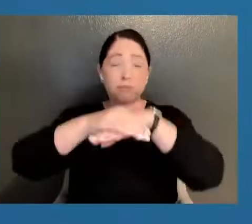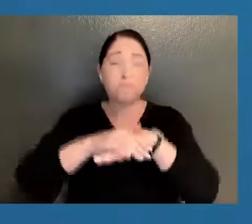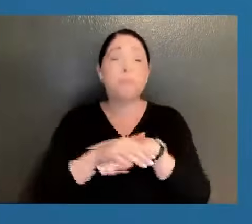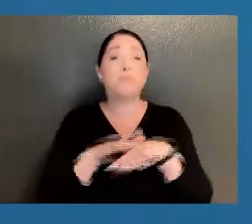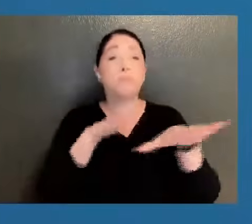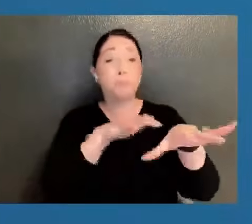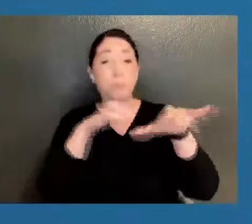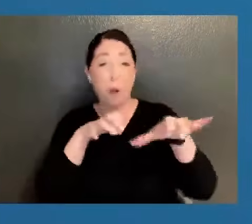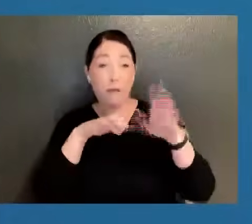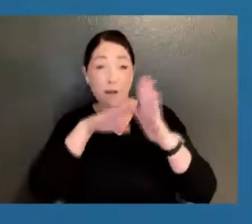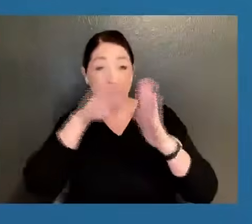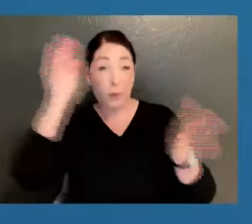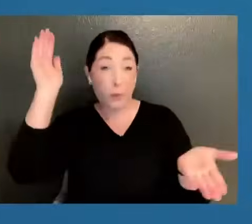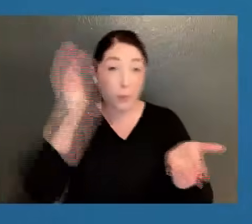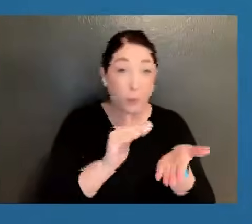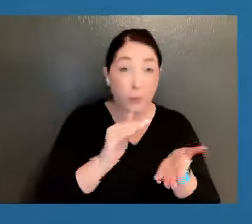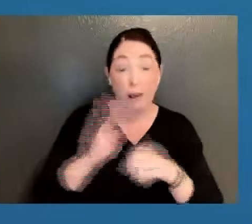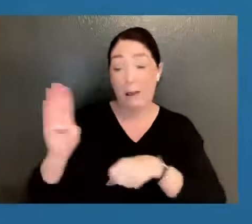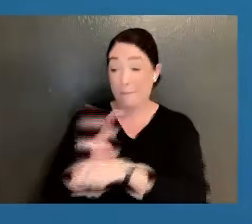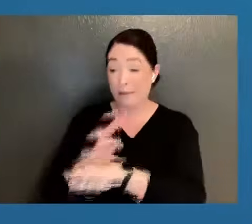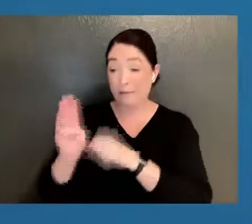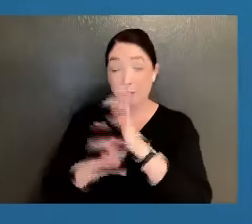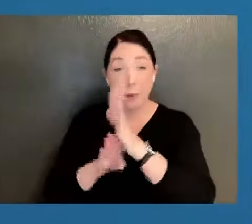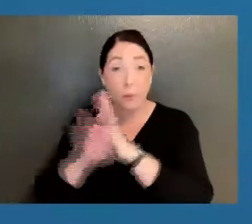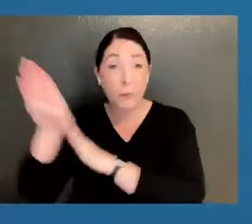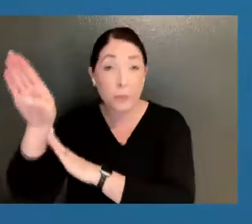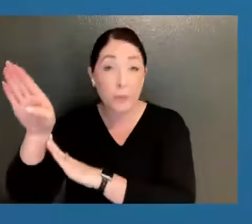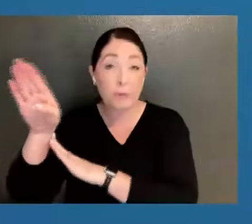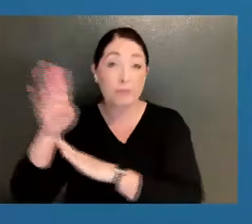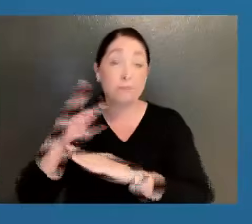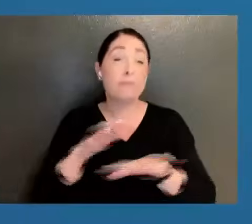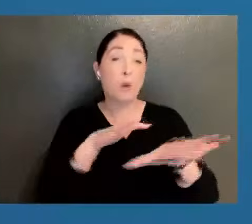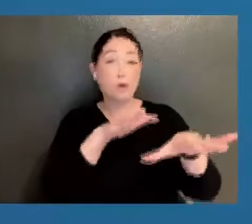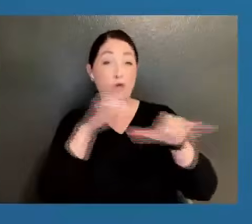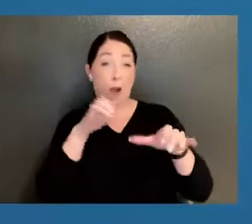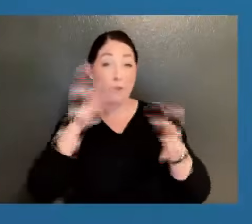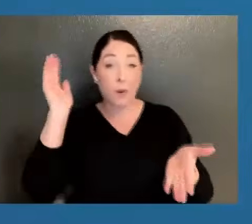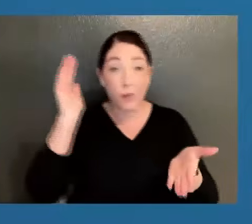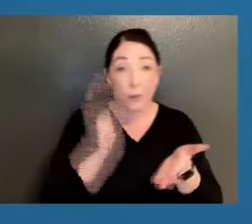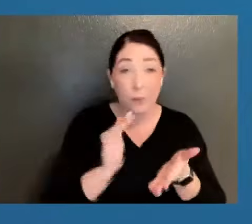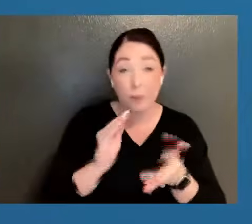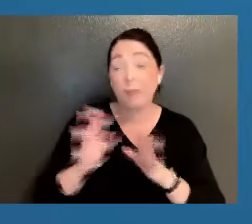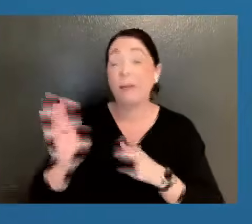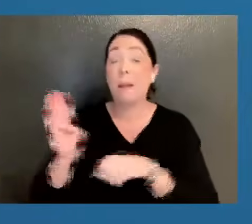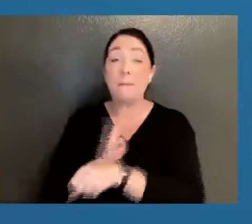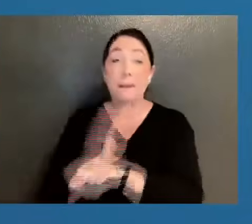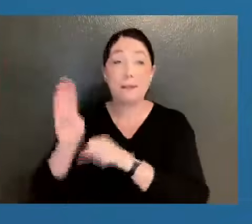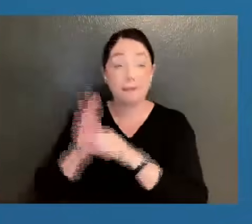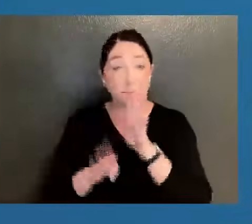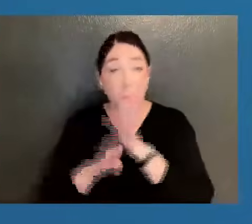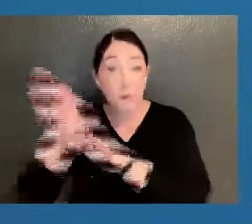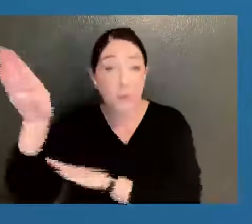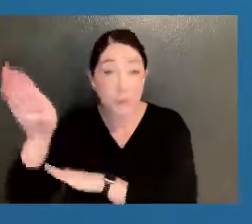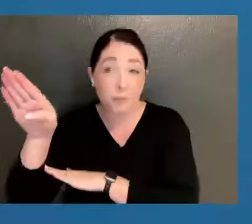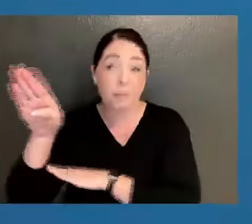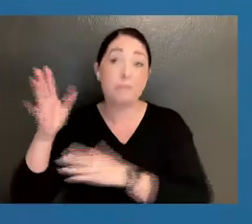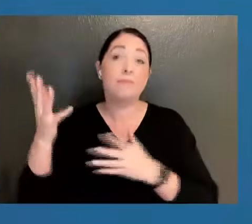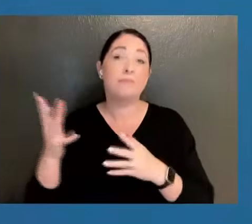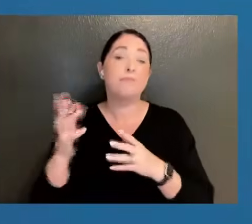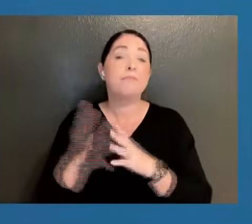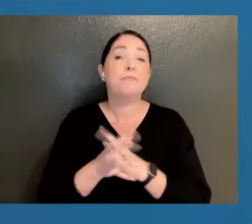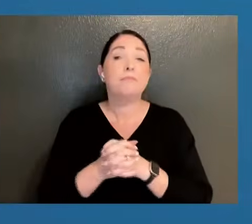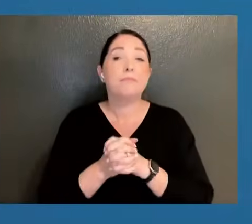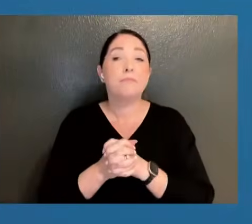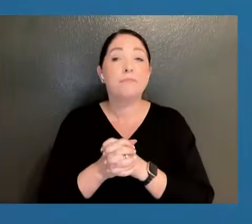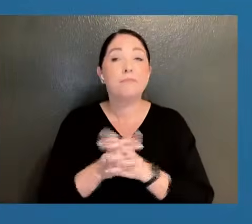again? Traffic is down and business is up. Traffic is down, business is up. Traffic is down, business is up. The cameras are staying